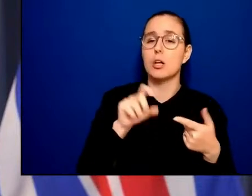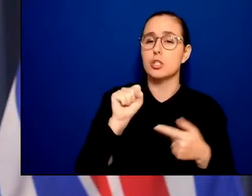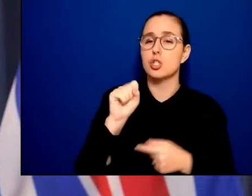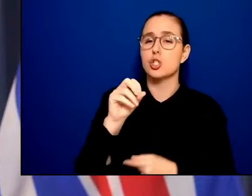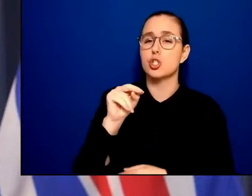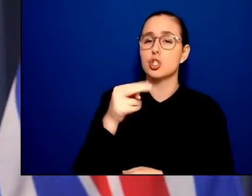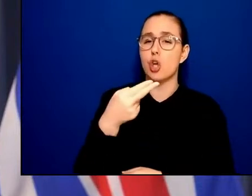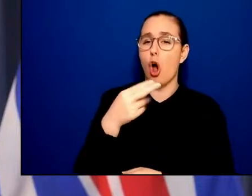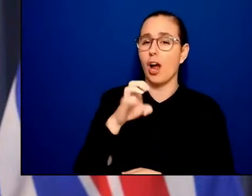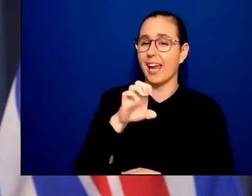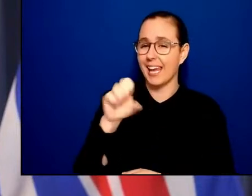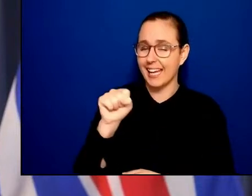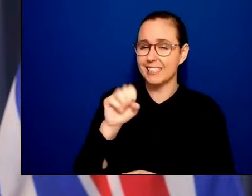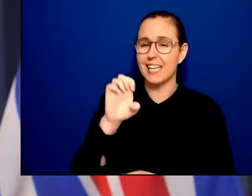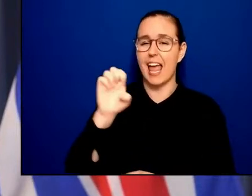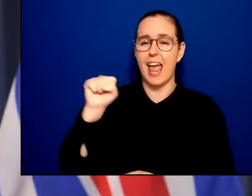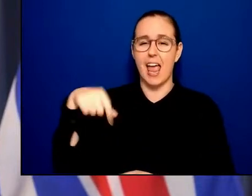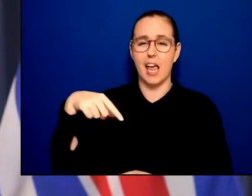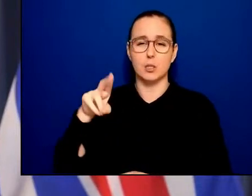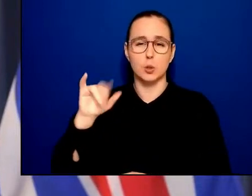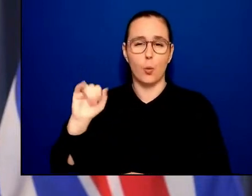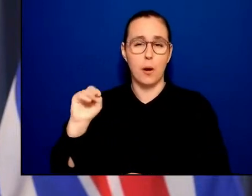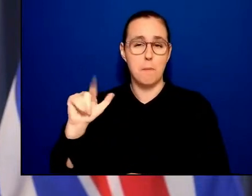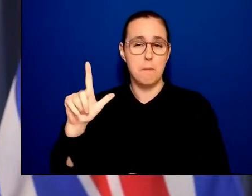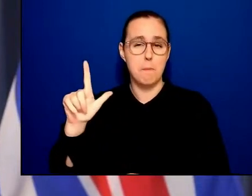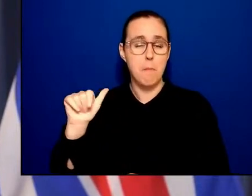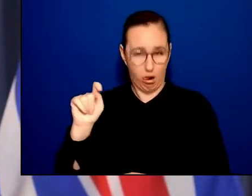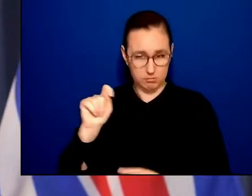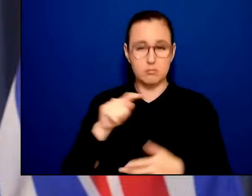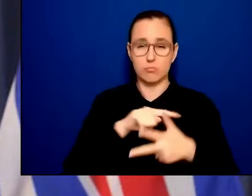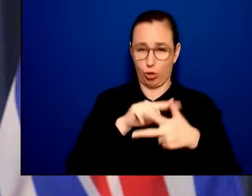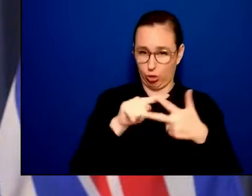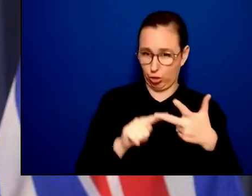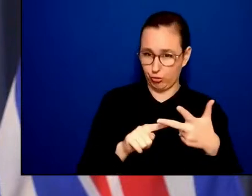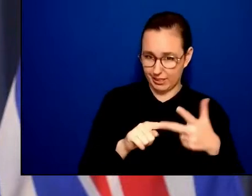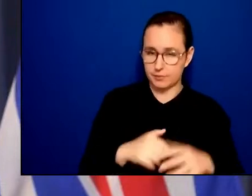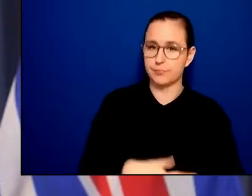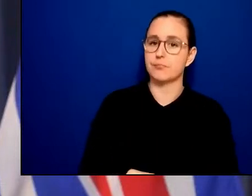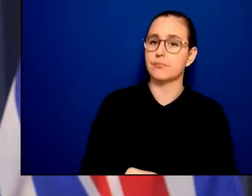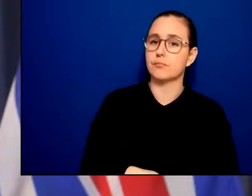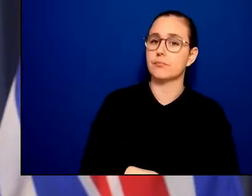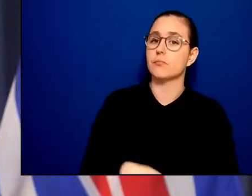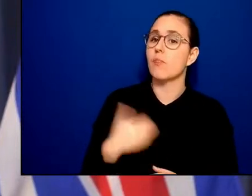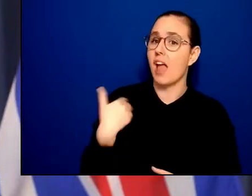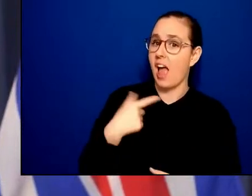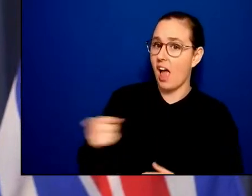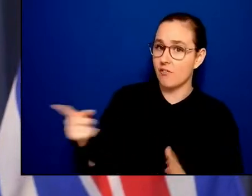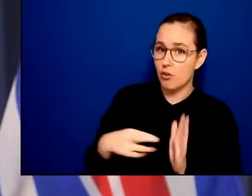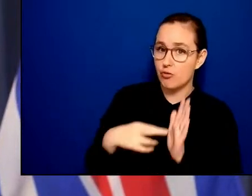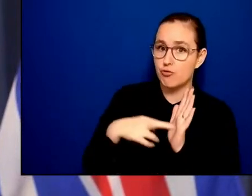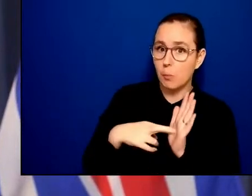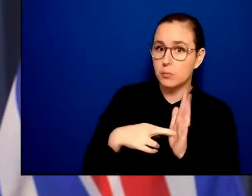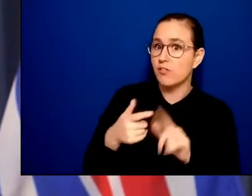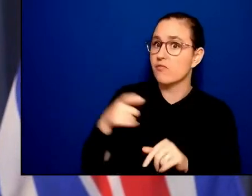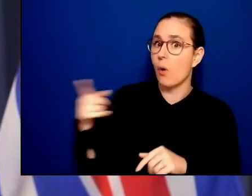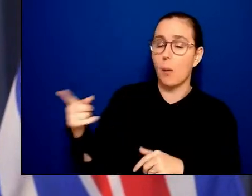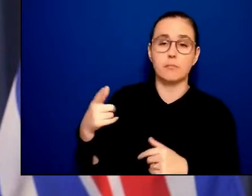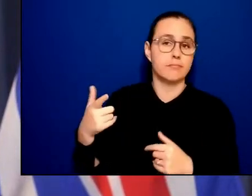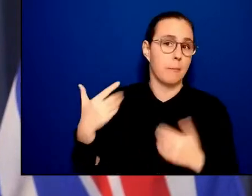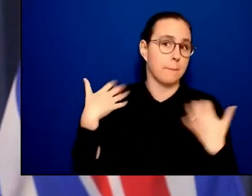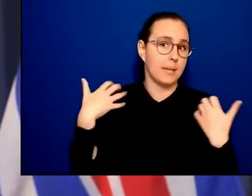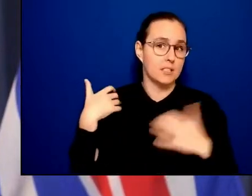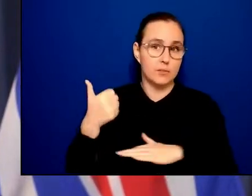and Infrastructure, along with representatives from the Ministry of Transportation and Infrastructure, the River Forecast Centre, the